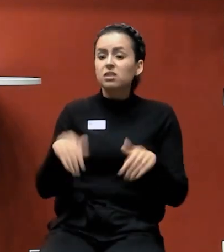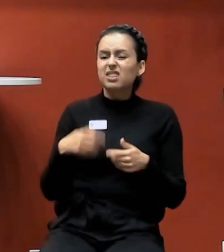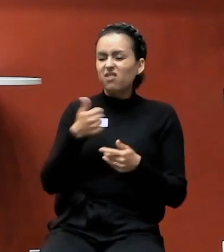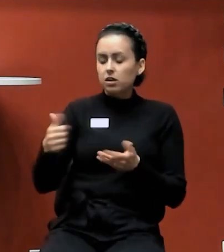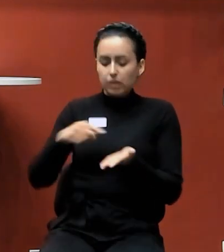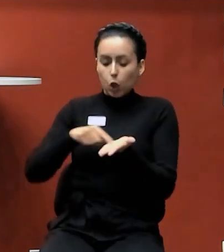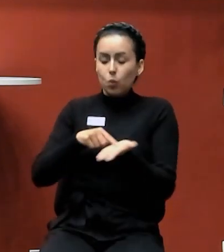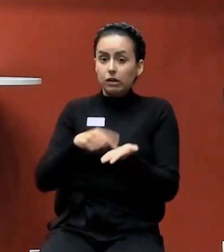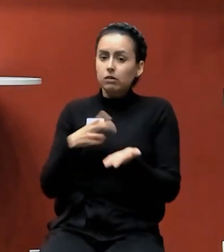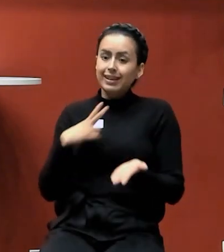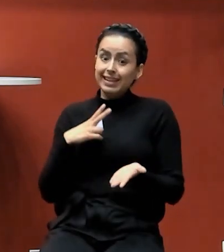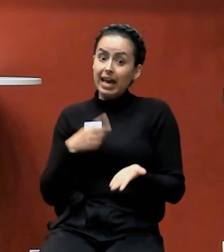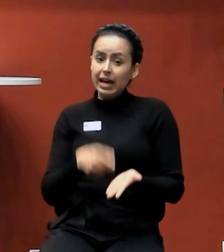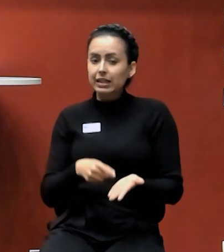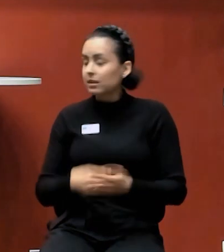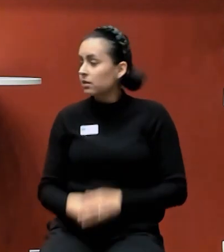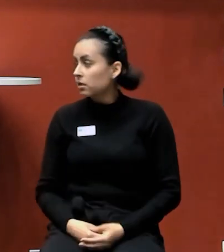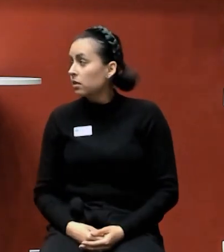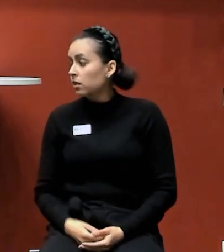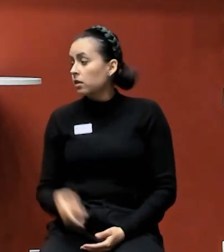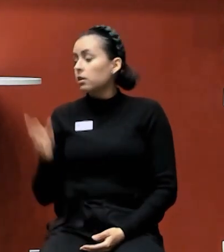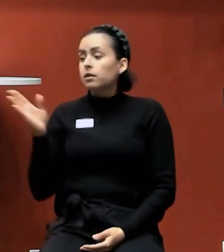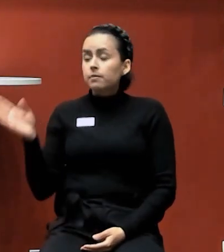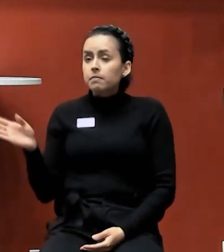Right. I find this really very interesting